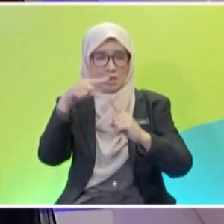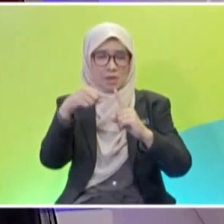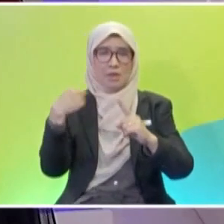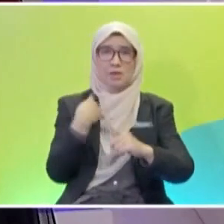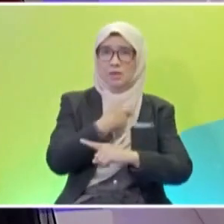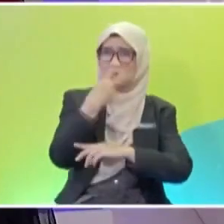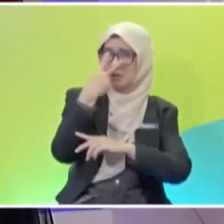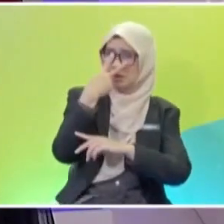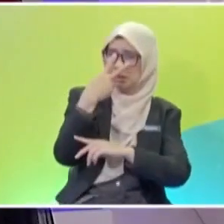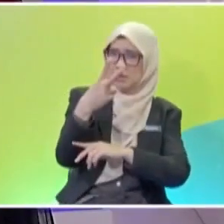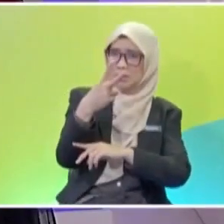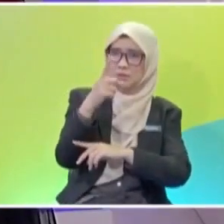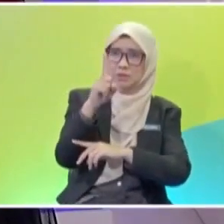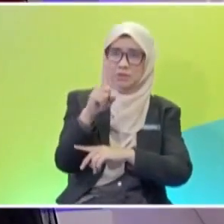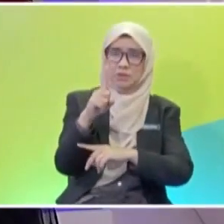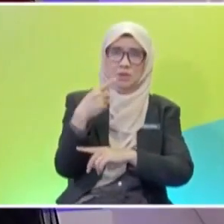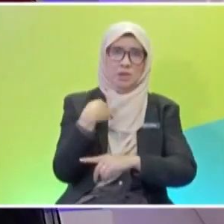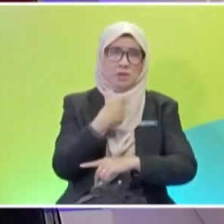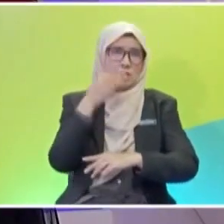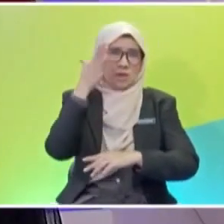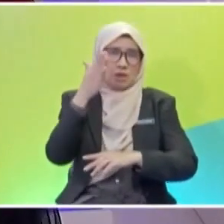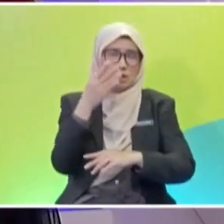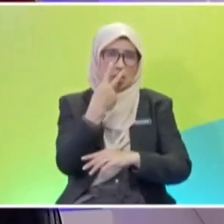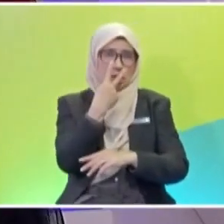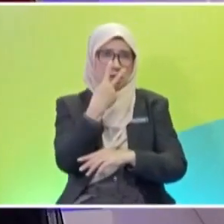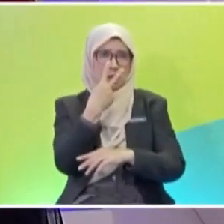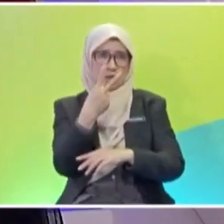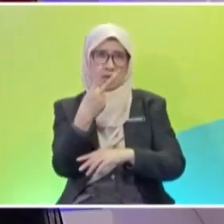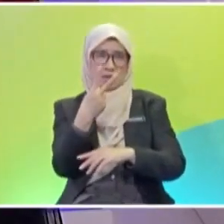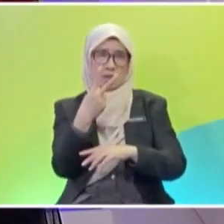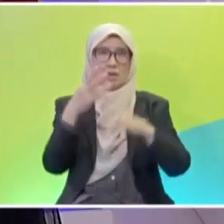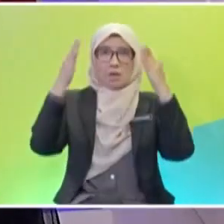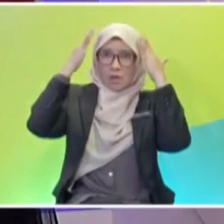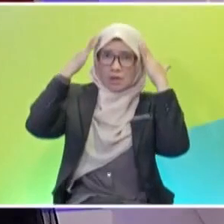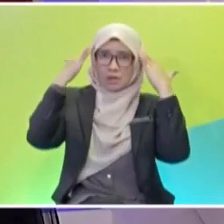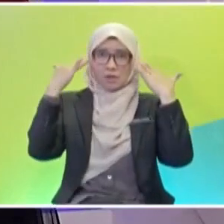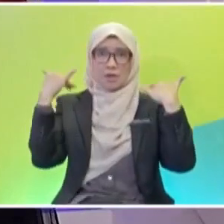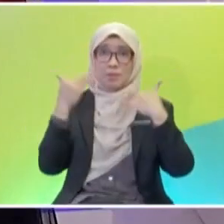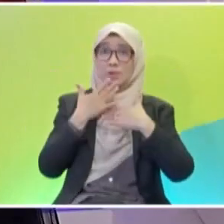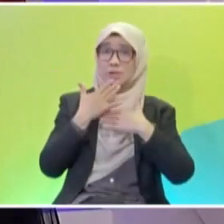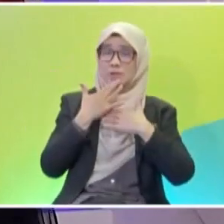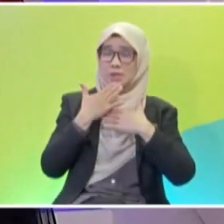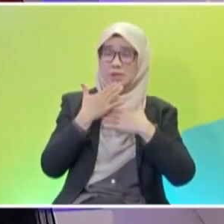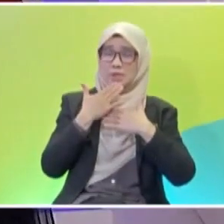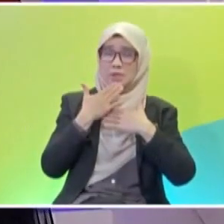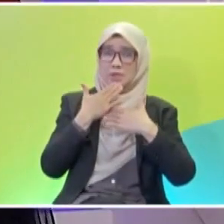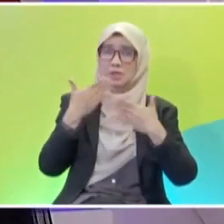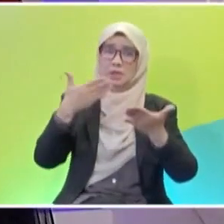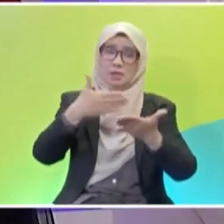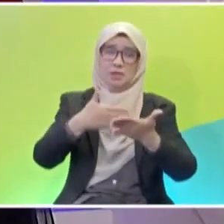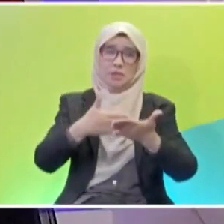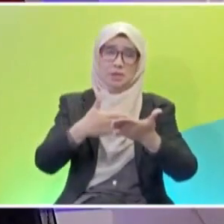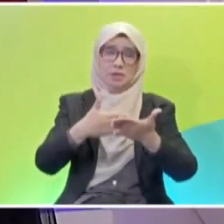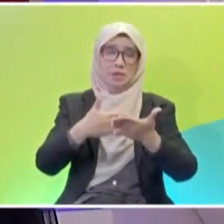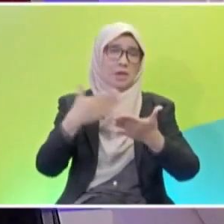something, we are triggered either by the color of the hair mm. or the picture of trees